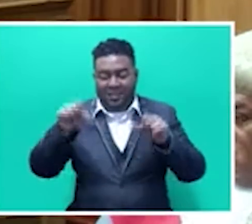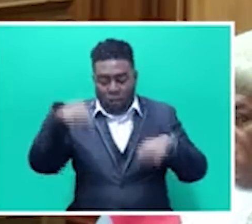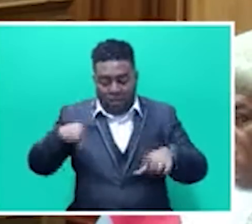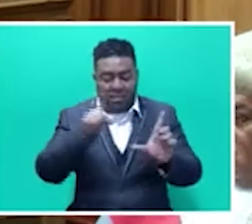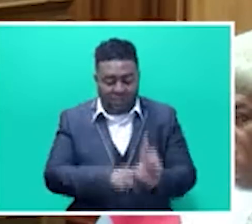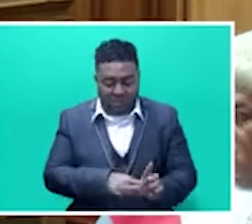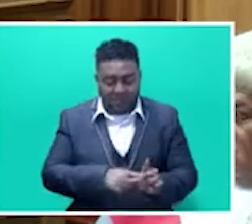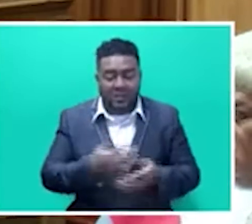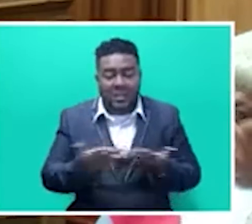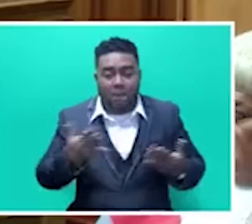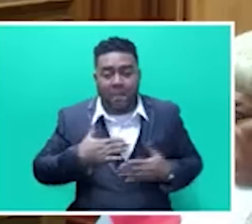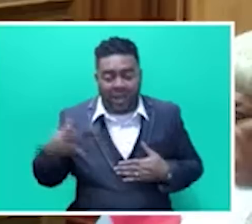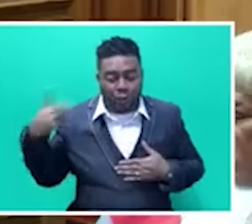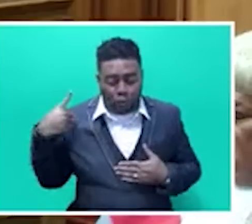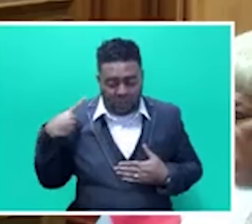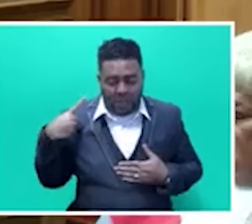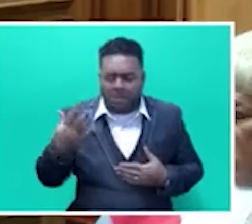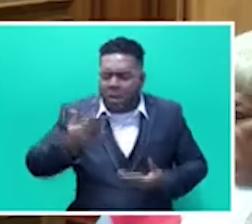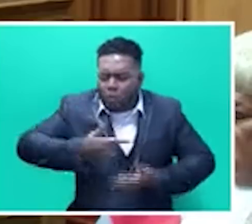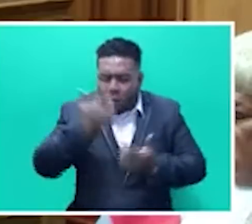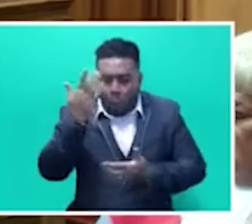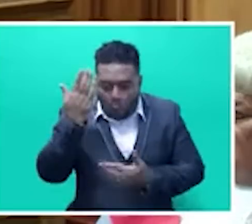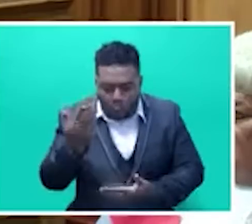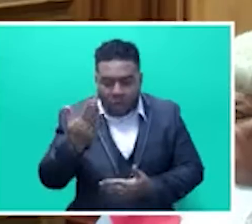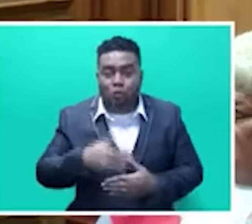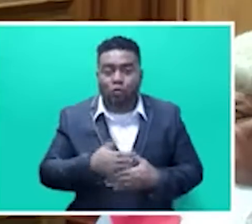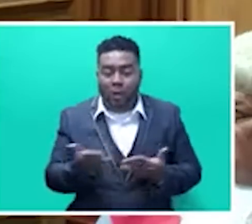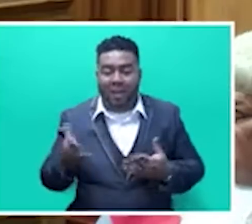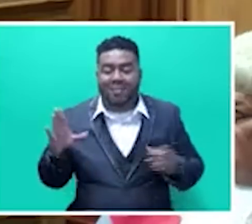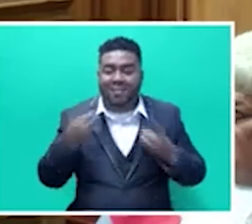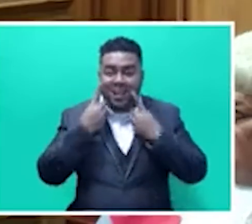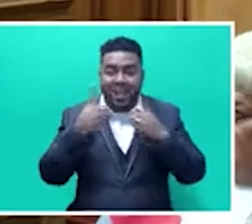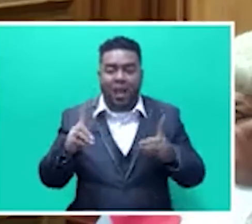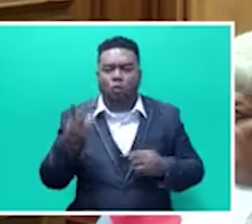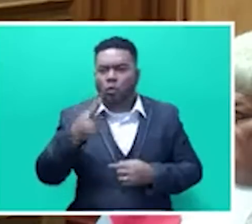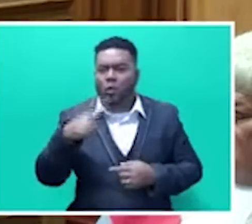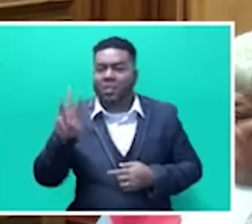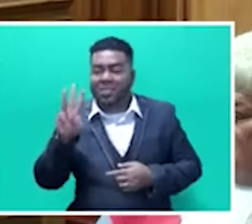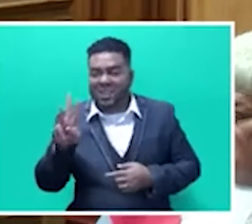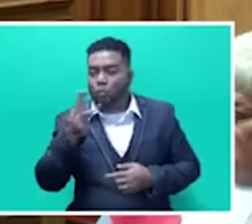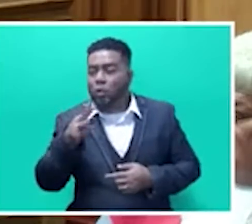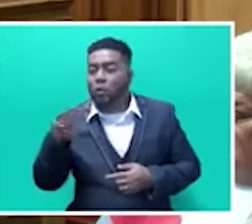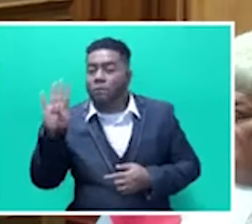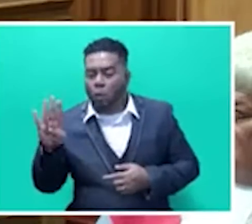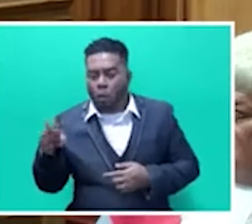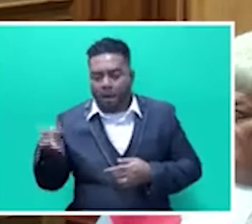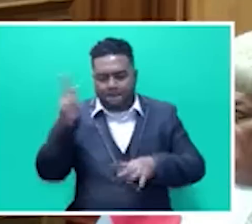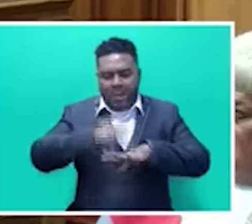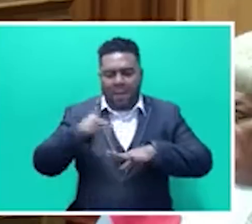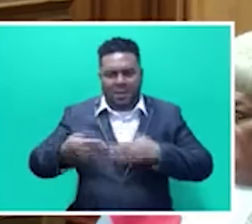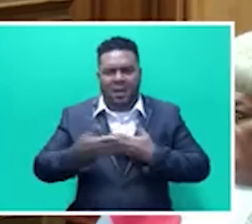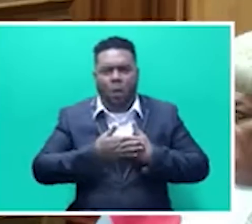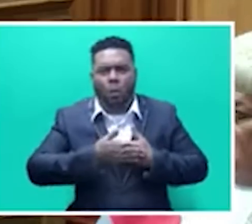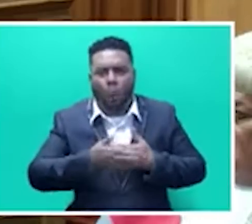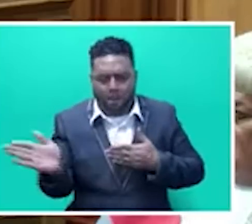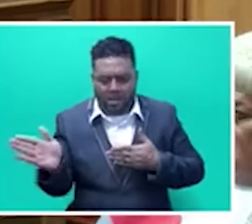year. It is now my duty and great honor to declare the 2023-2024 parliamentary session open.